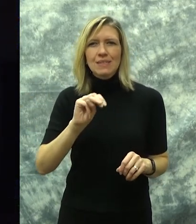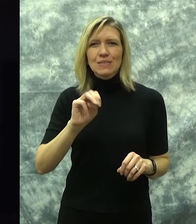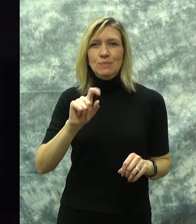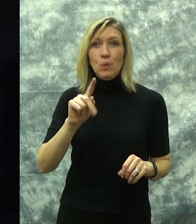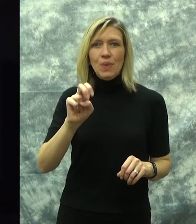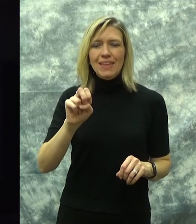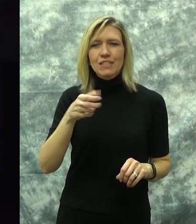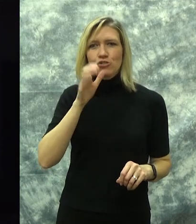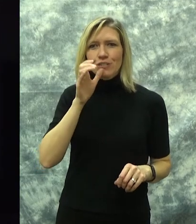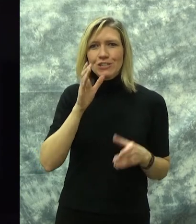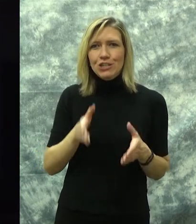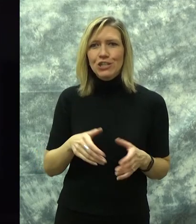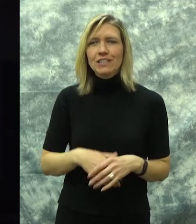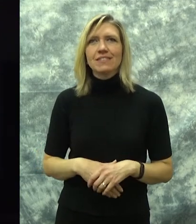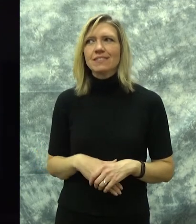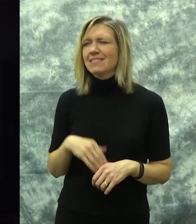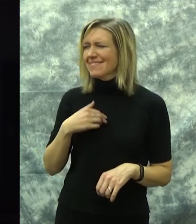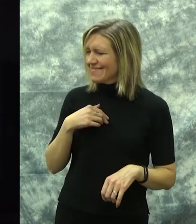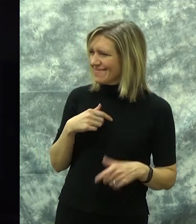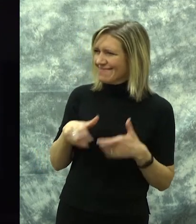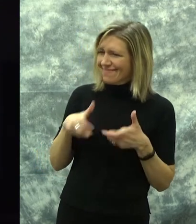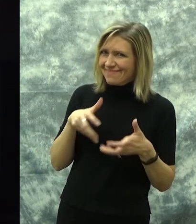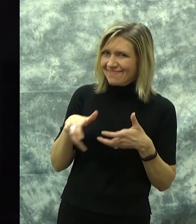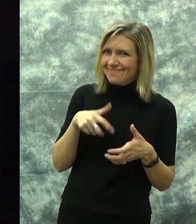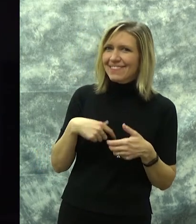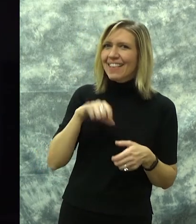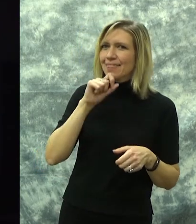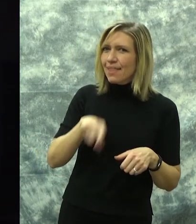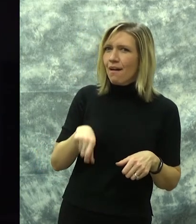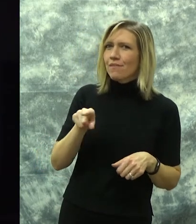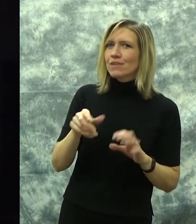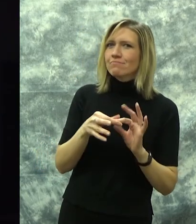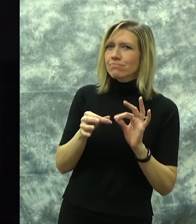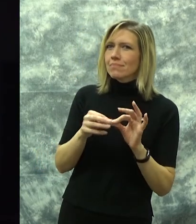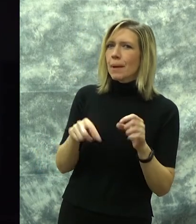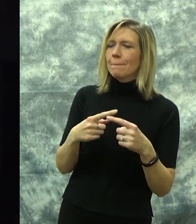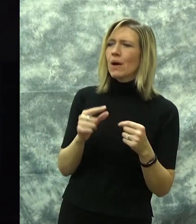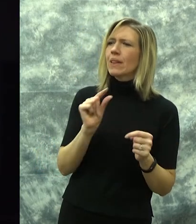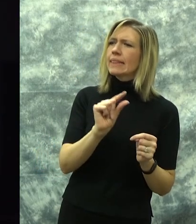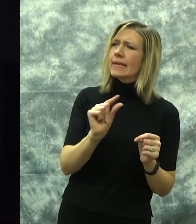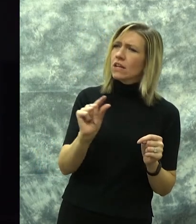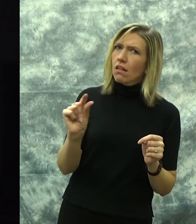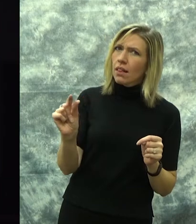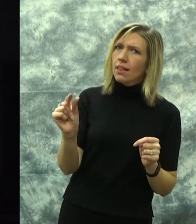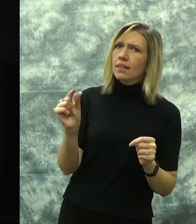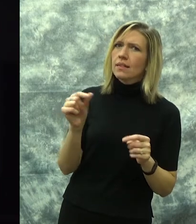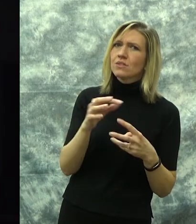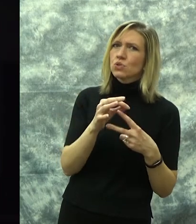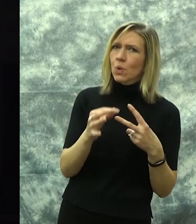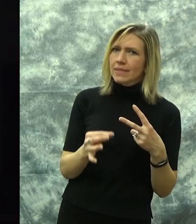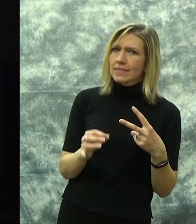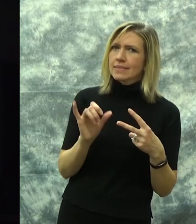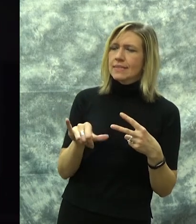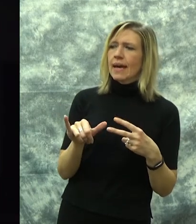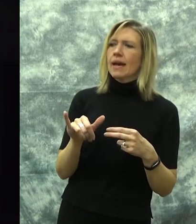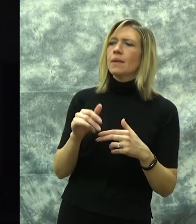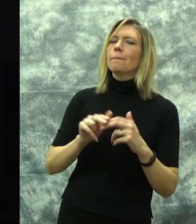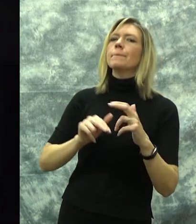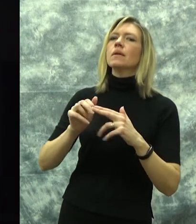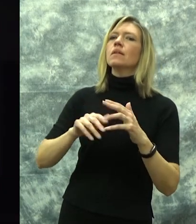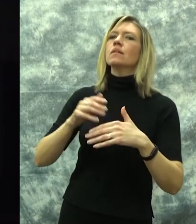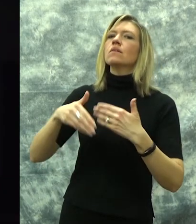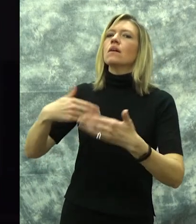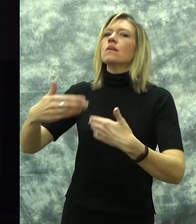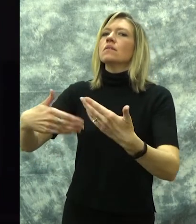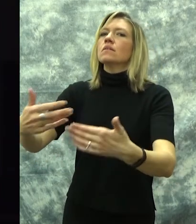I love how you're talking about the little consistent choices that really do build momentum towards what it is that we want. And I